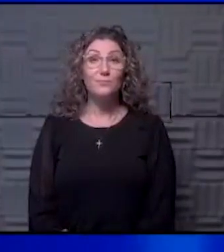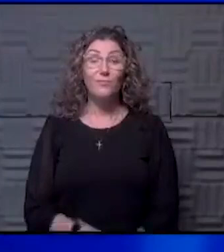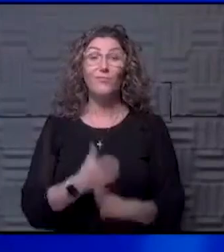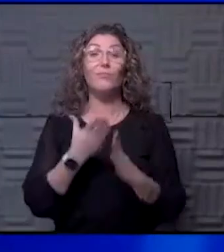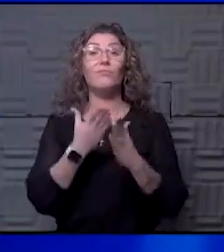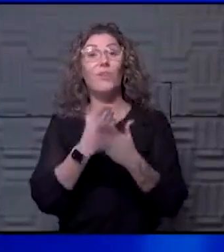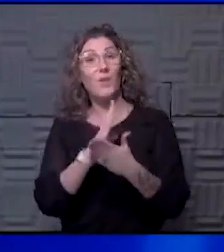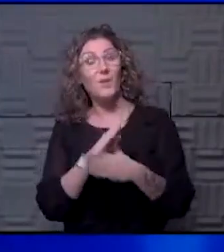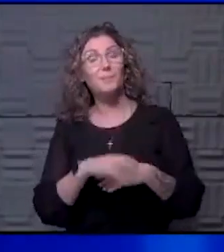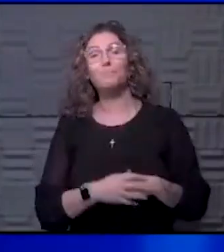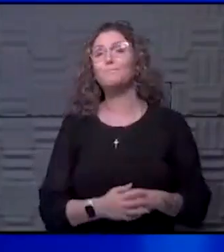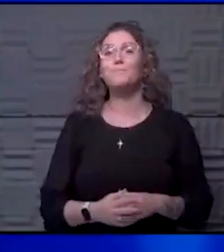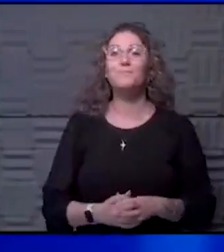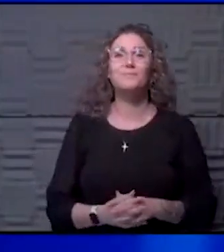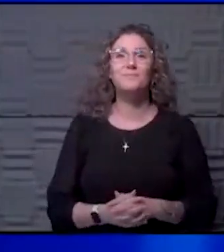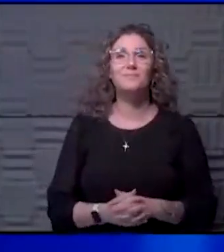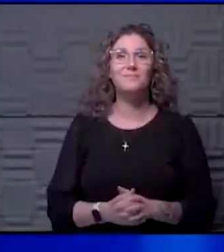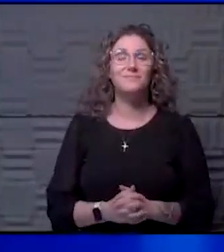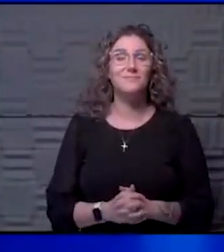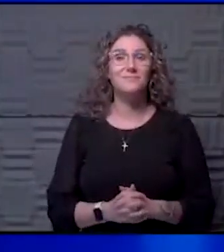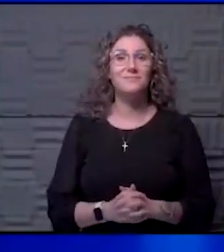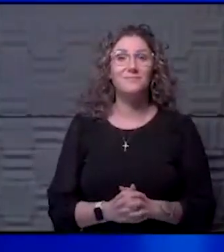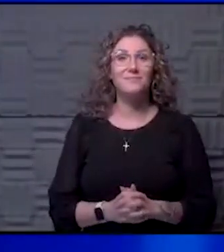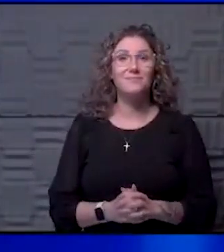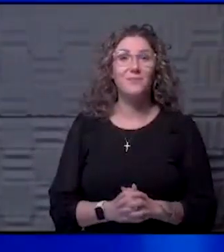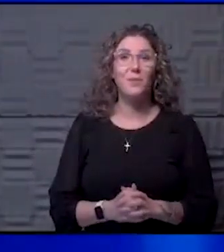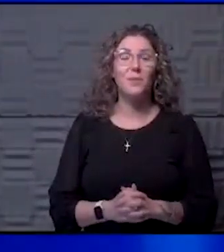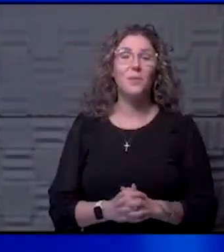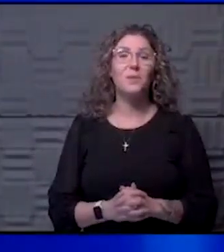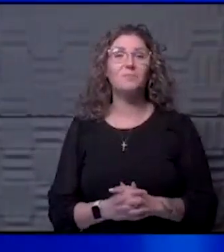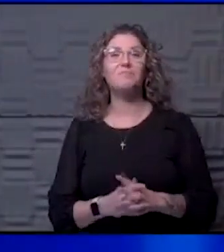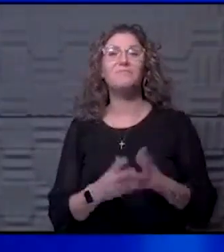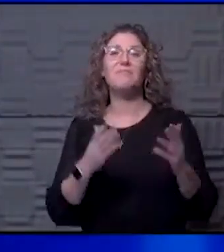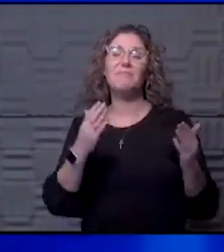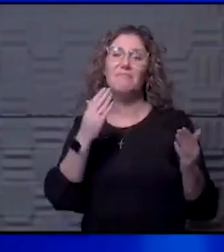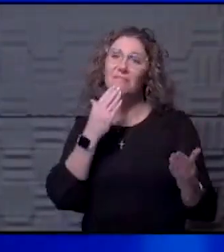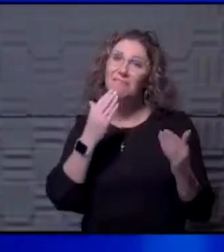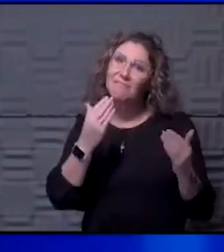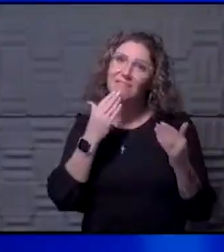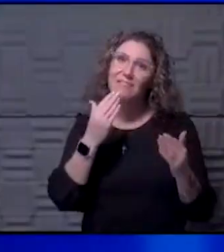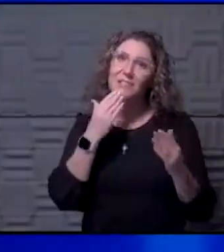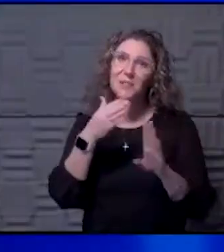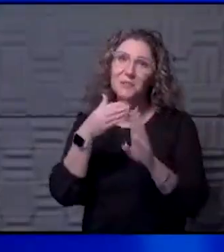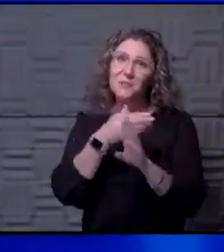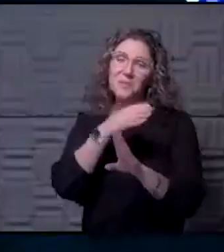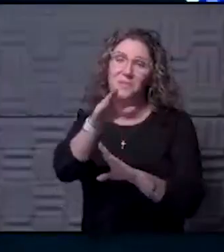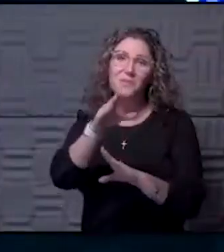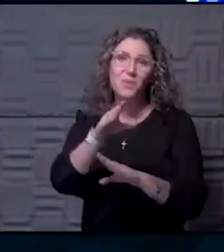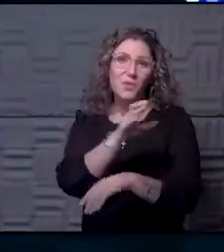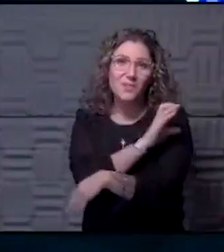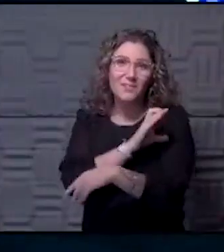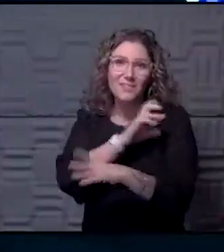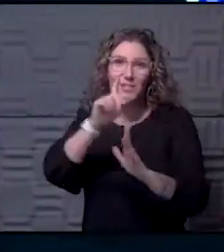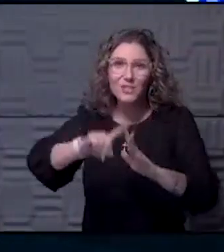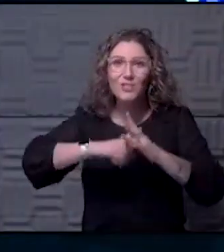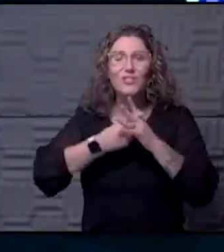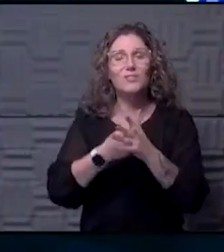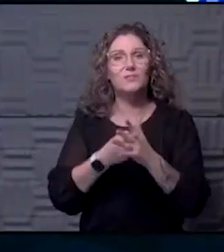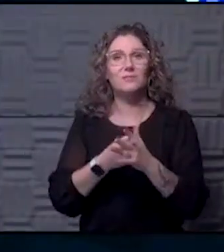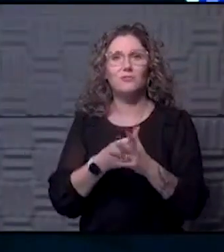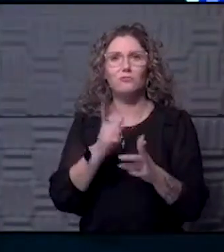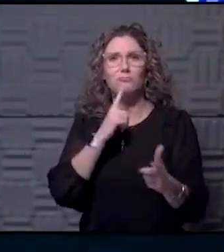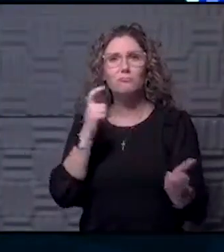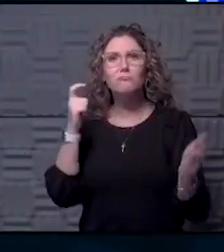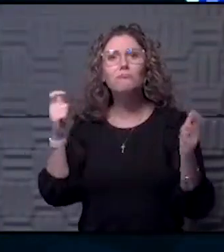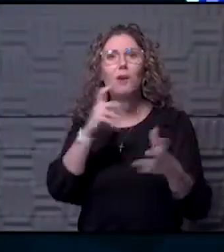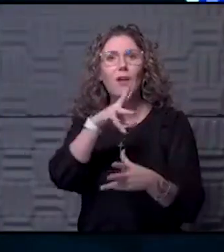All right. Well, Branden, thanks for making time today before your clinic begins. You've been a big part of